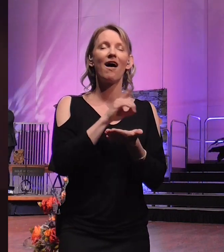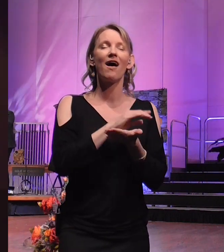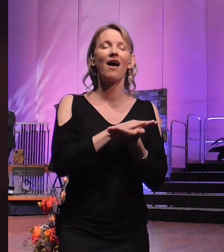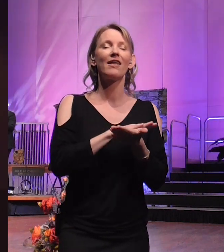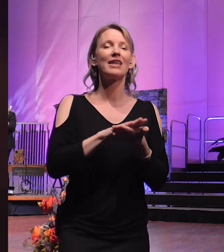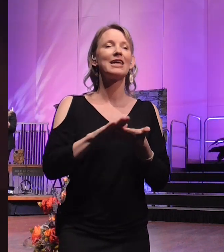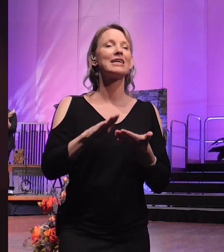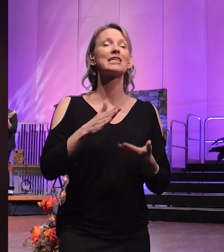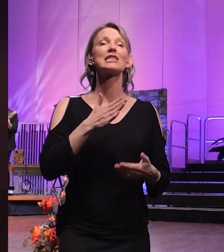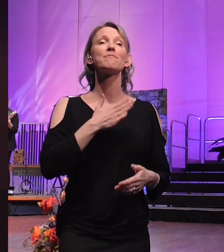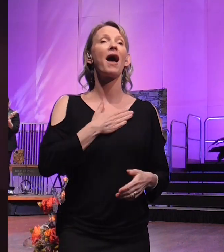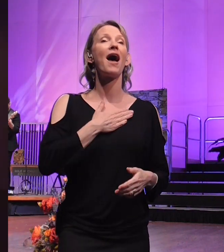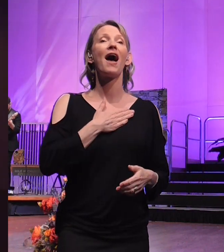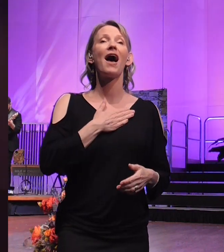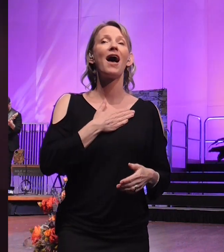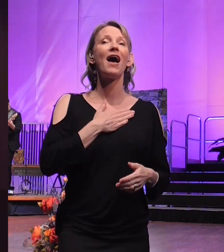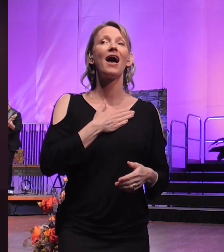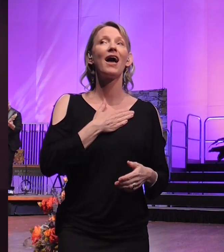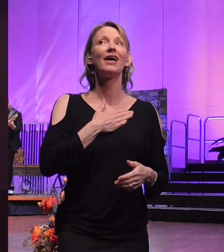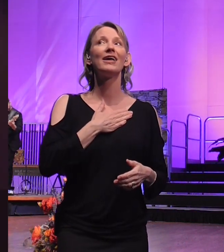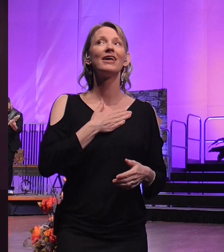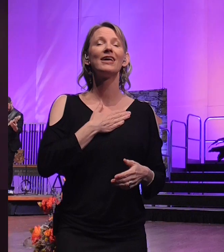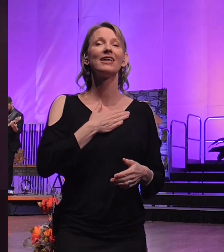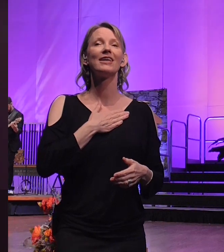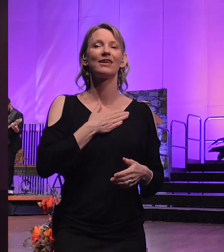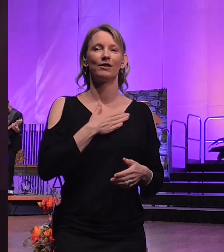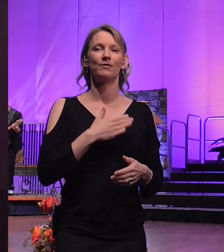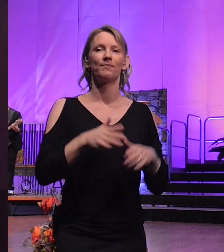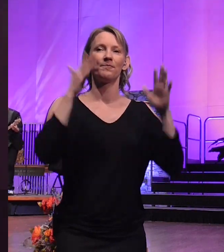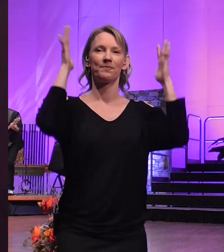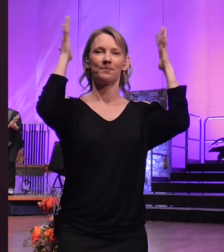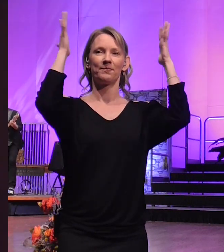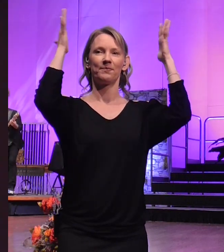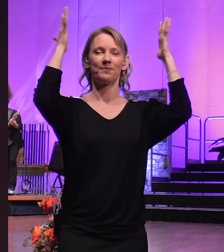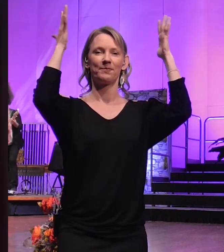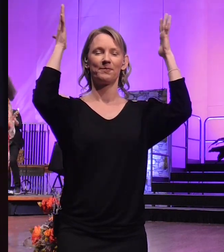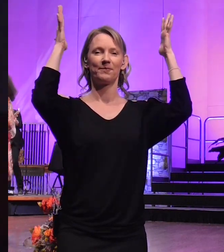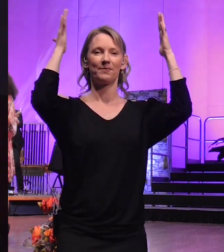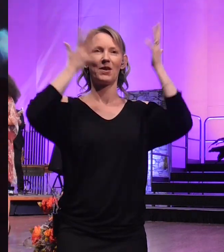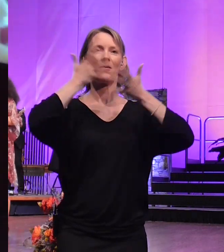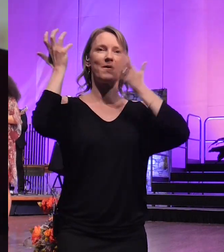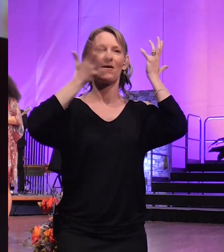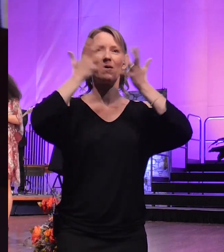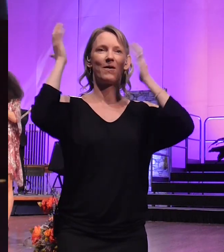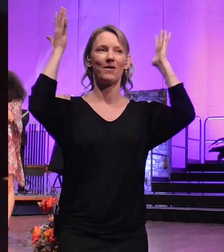divine, divine, and it's mine.